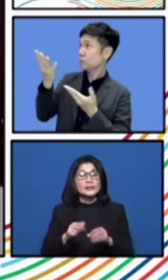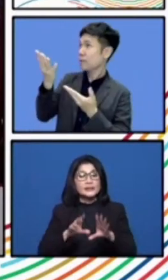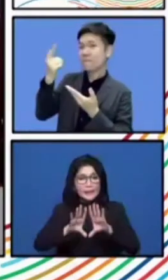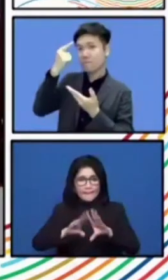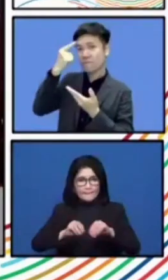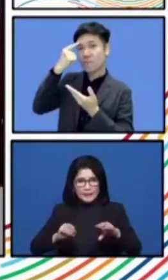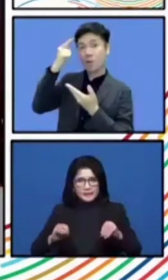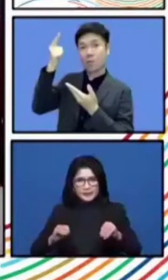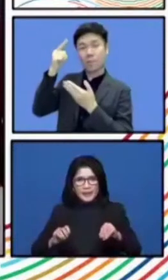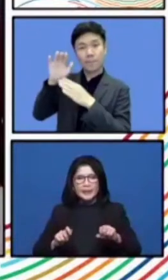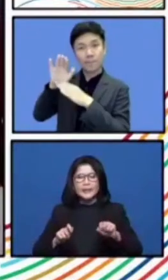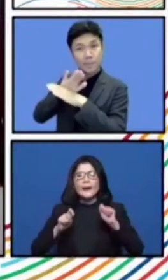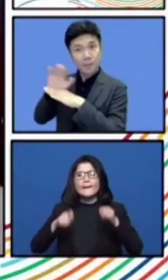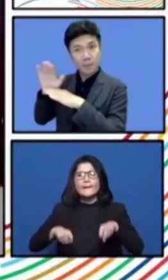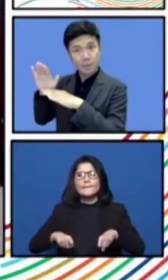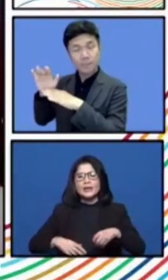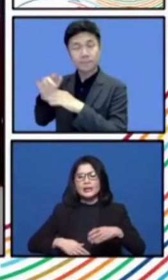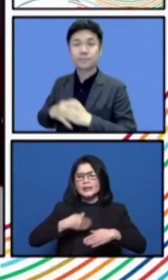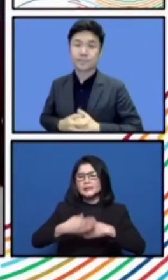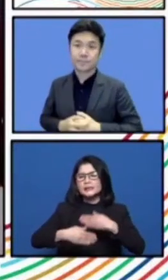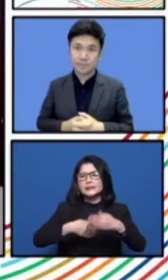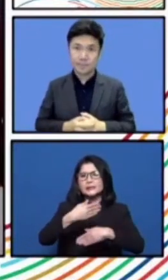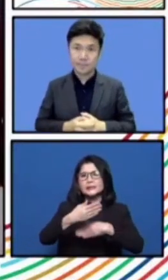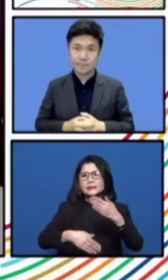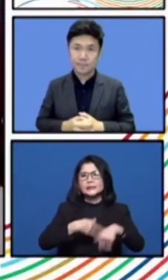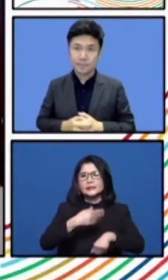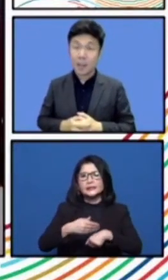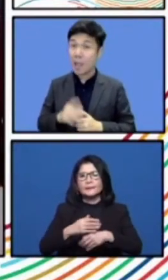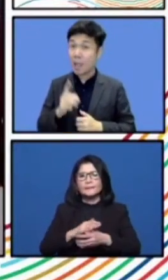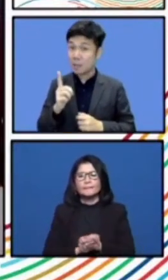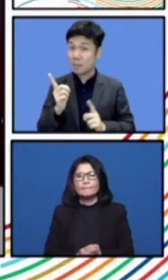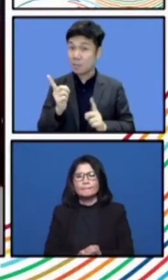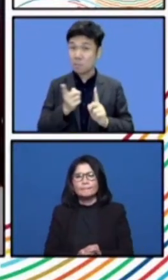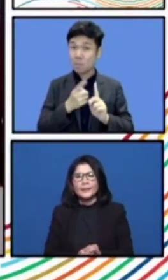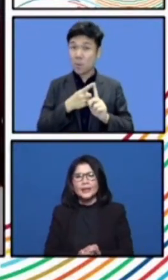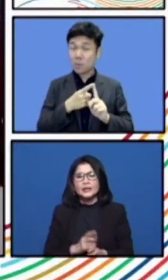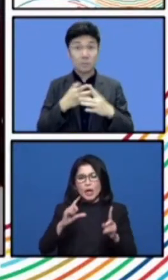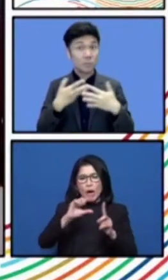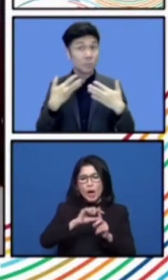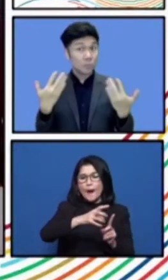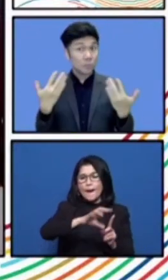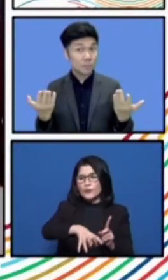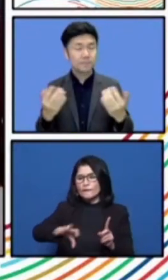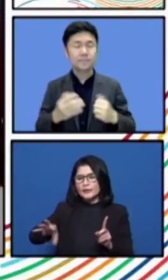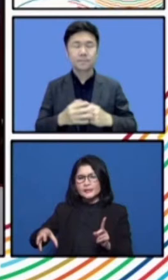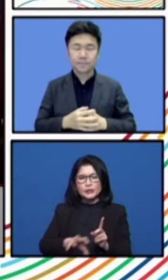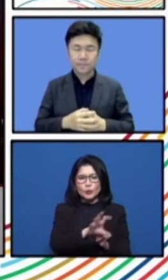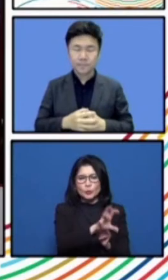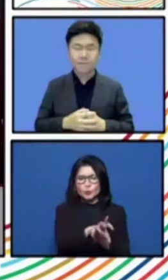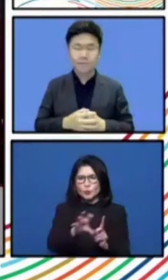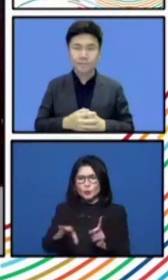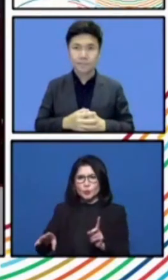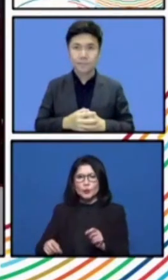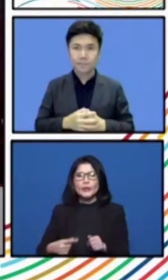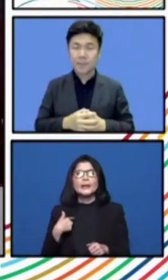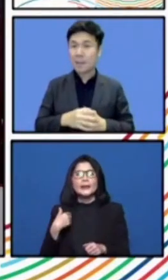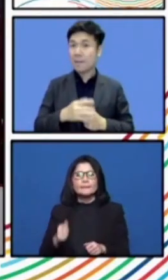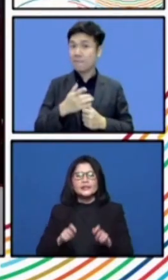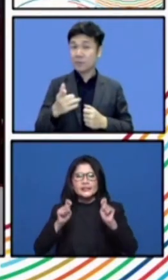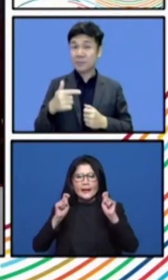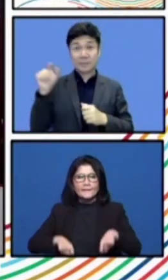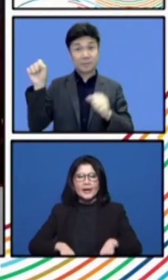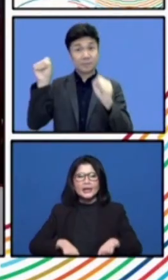included America company on the planet which greatly facilitates